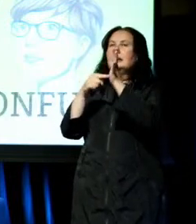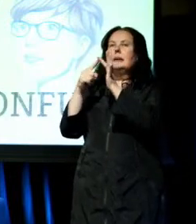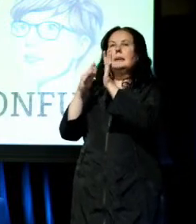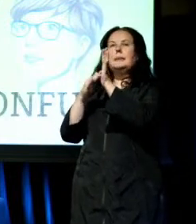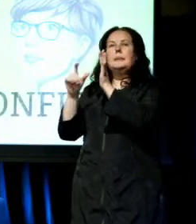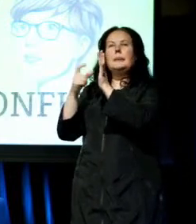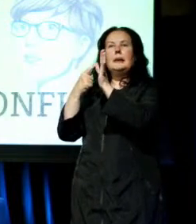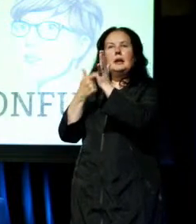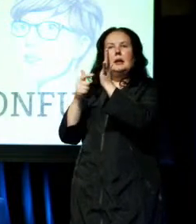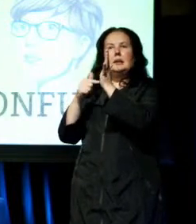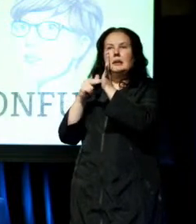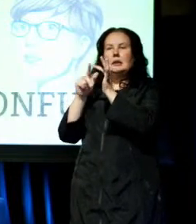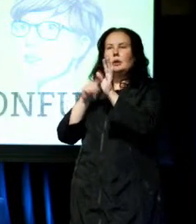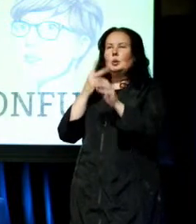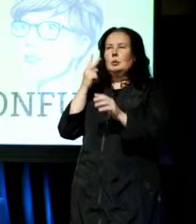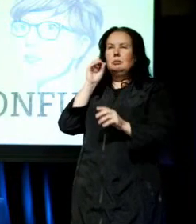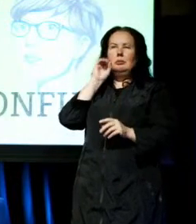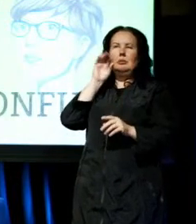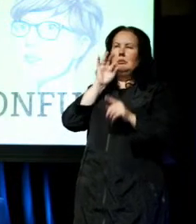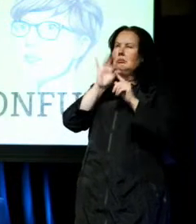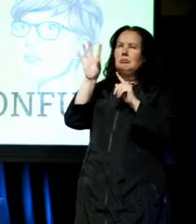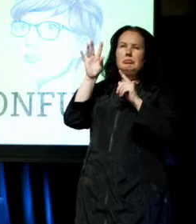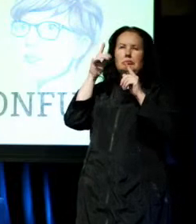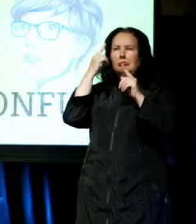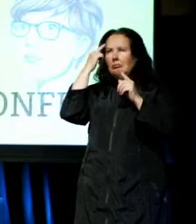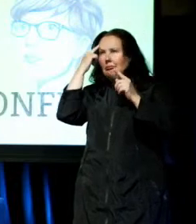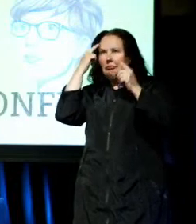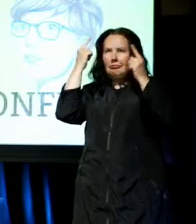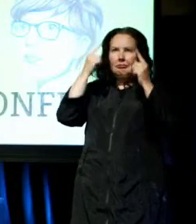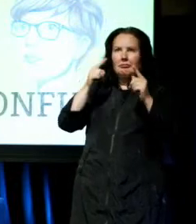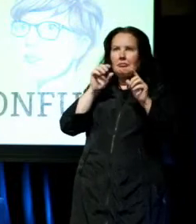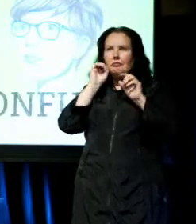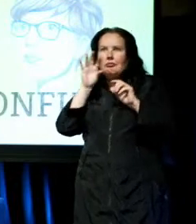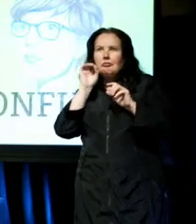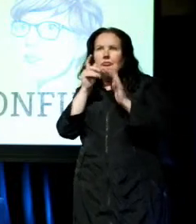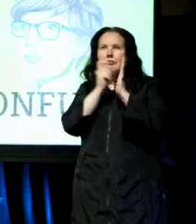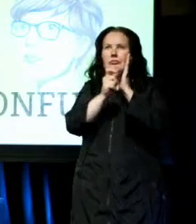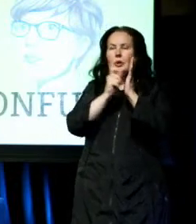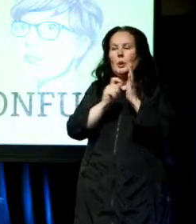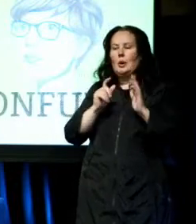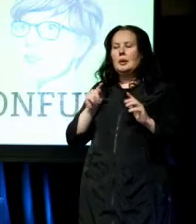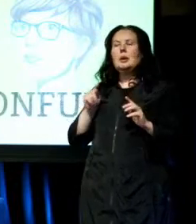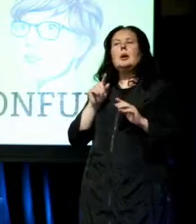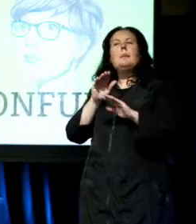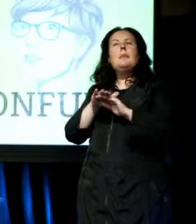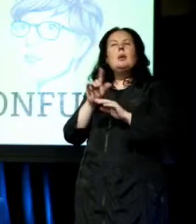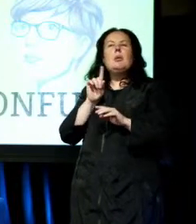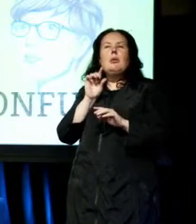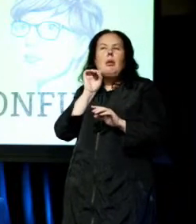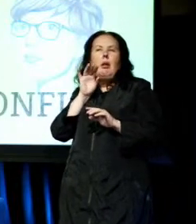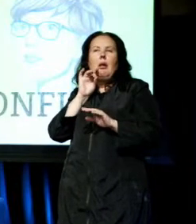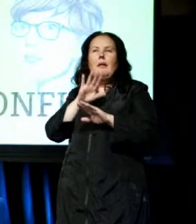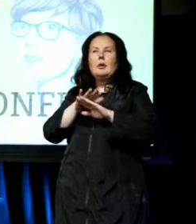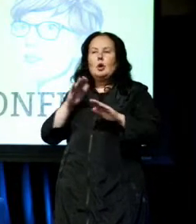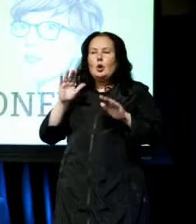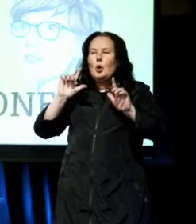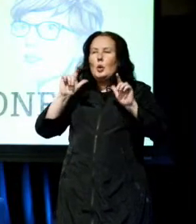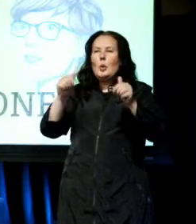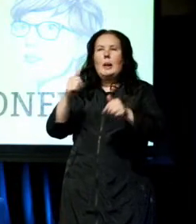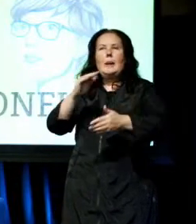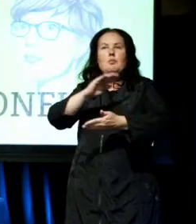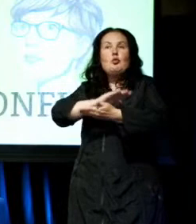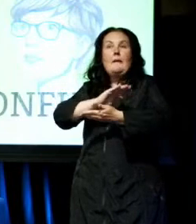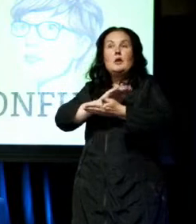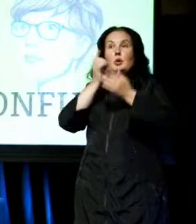was a parody of a morning of a very, very early breakfast television show that's so early that it's like still the night